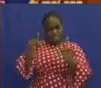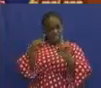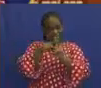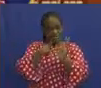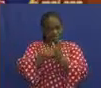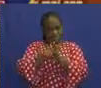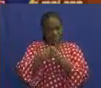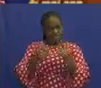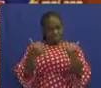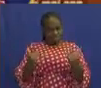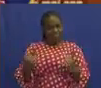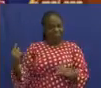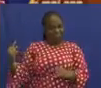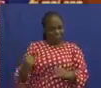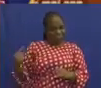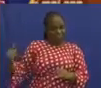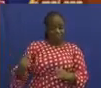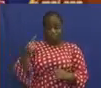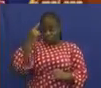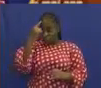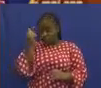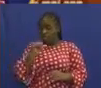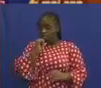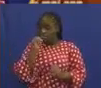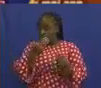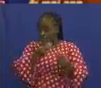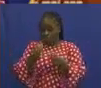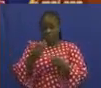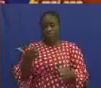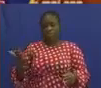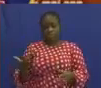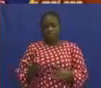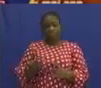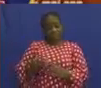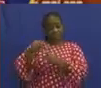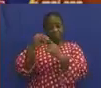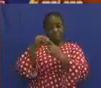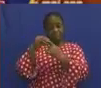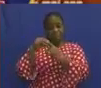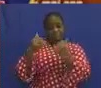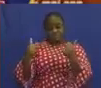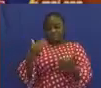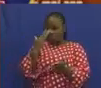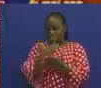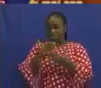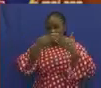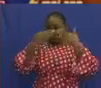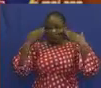Husubium. And I'm say, indeed, Shayana so. Titu, ye giant mask no